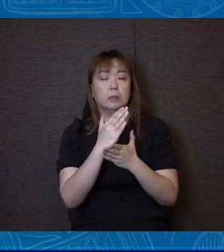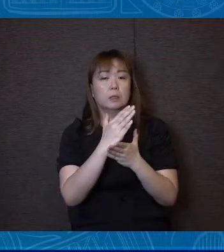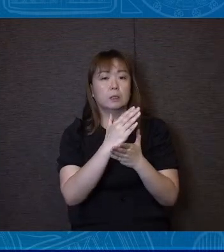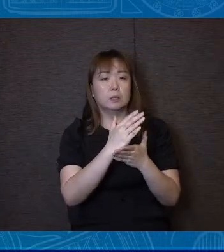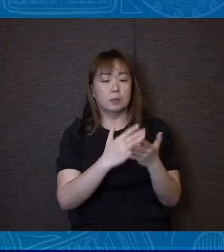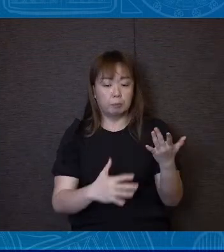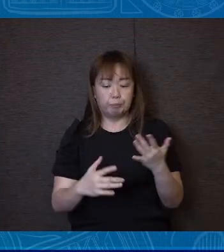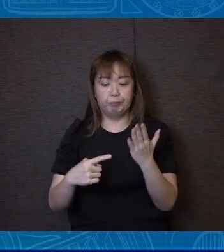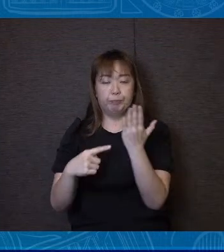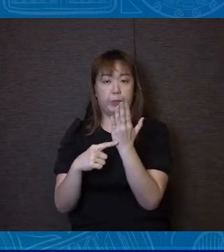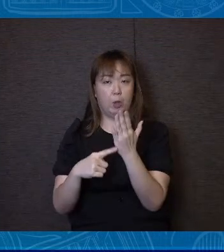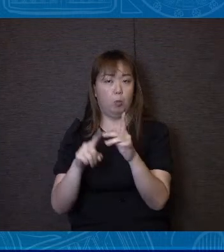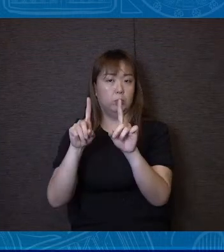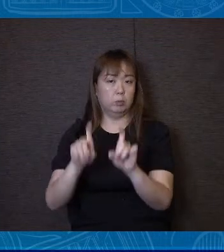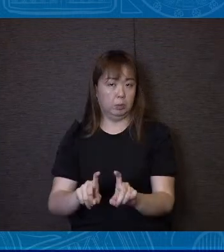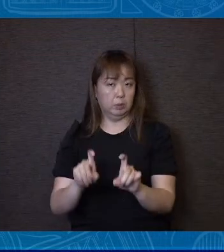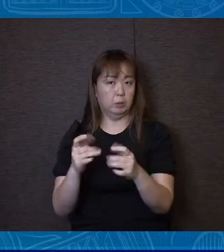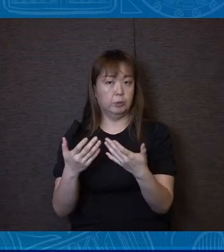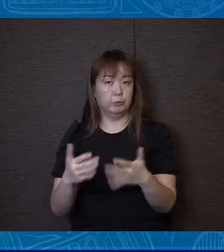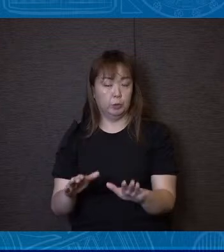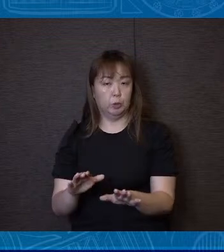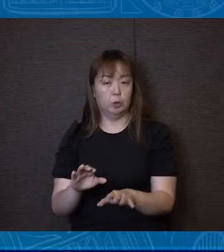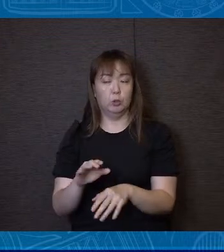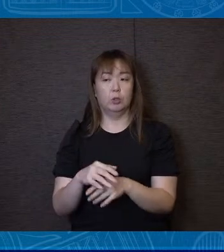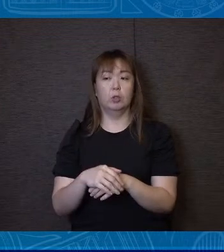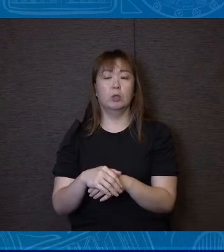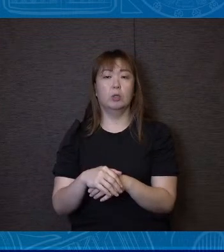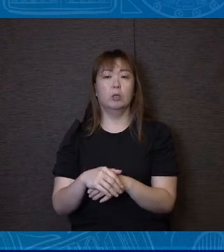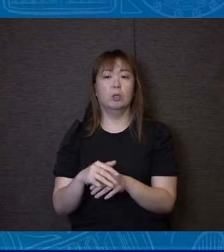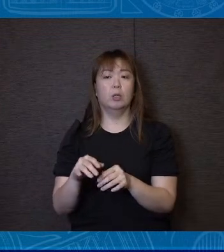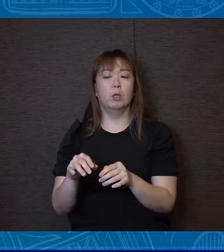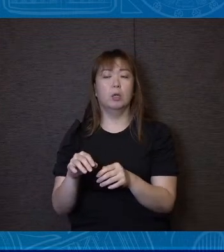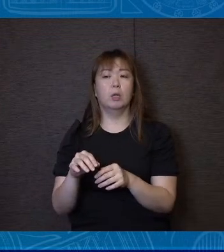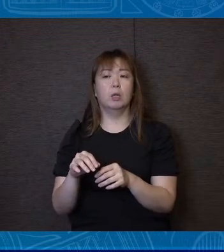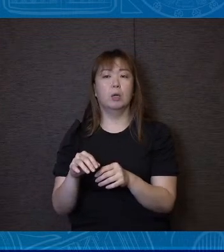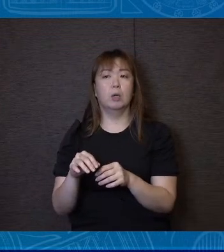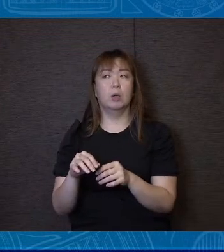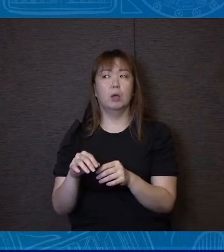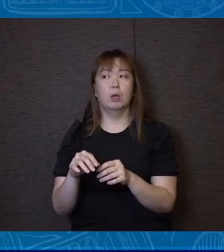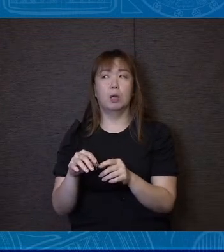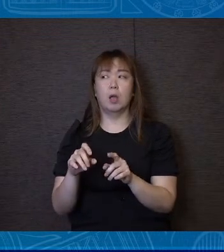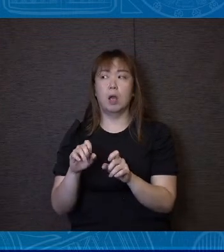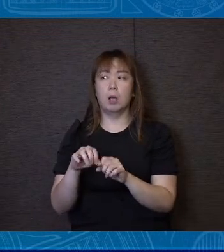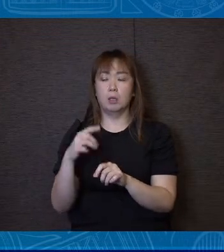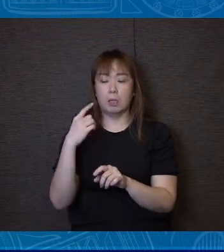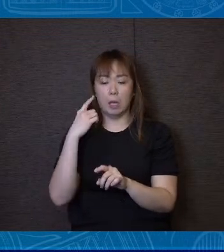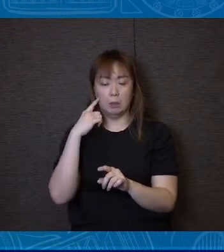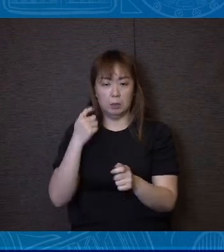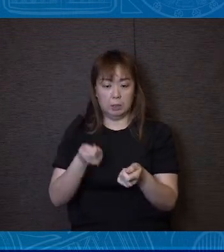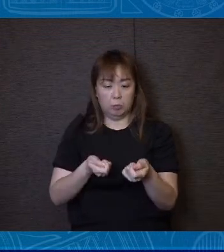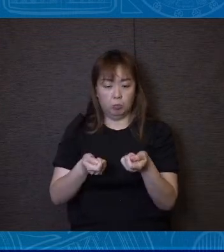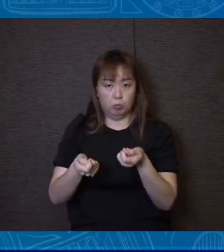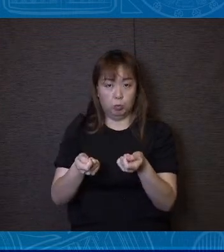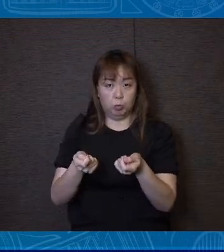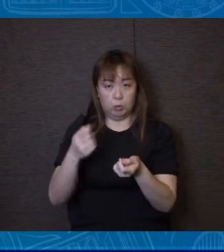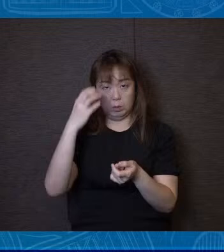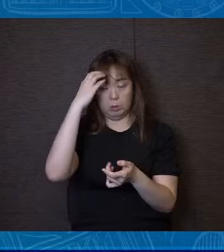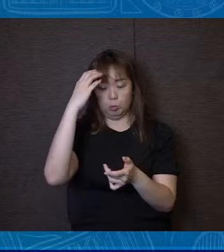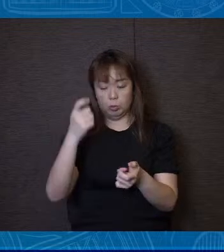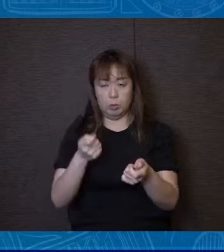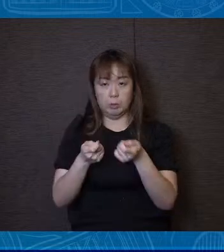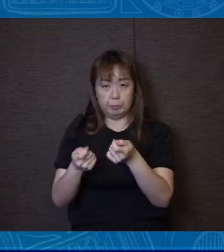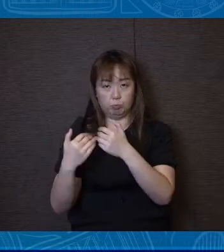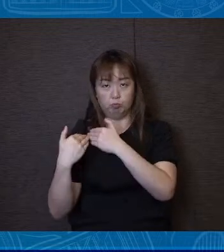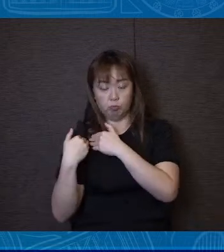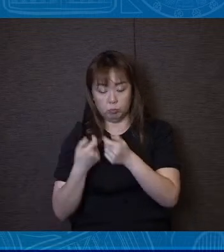been tested, for example, the Galileo one. But I think the regulators and the ministries, this is the time that they